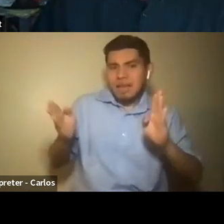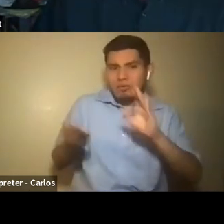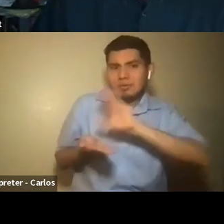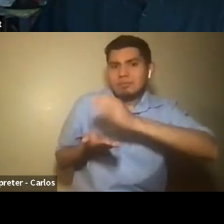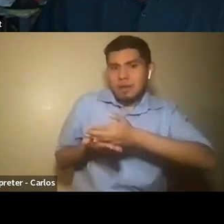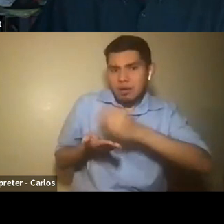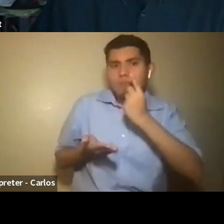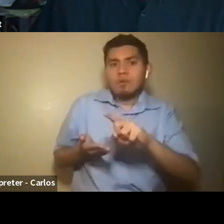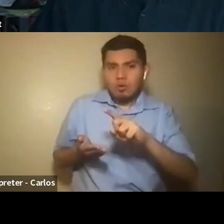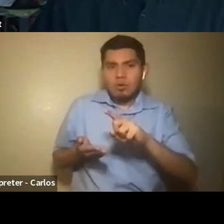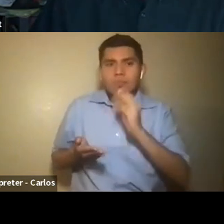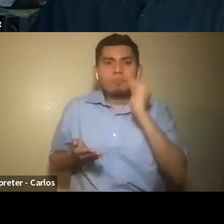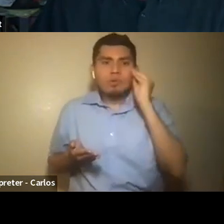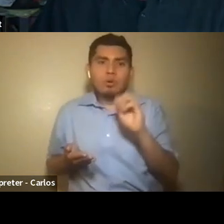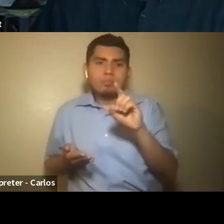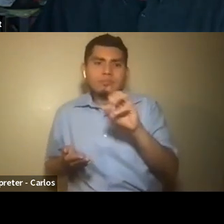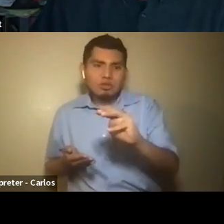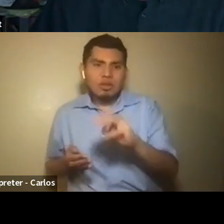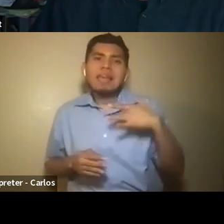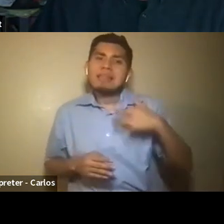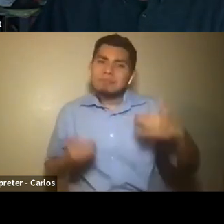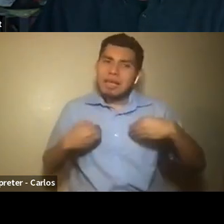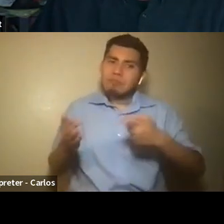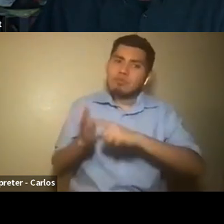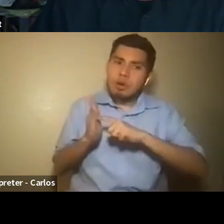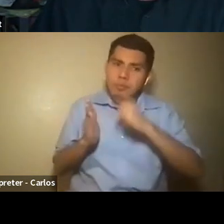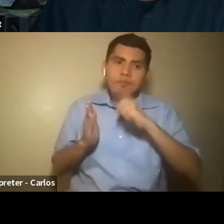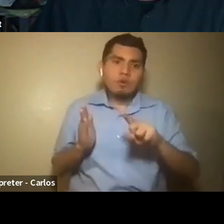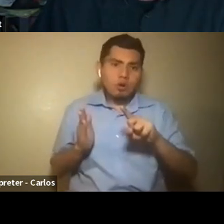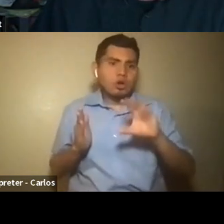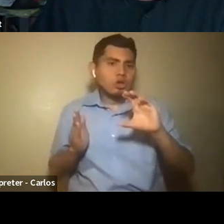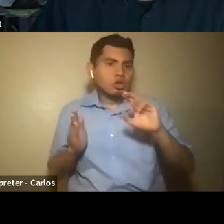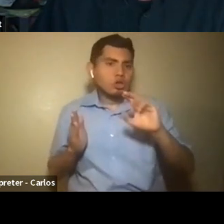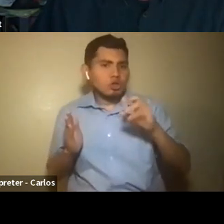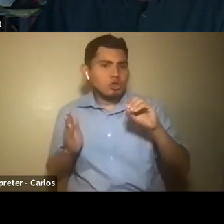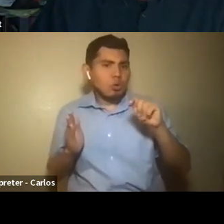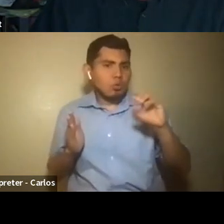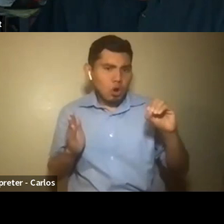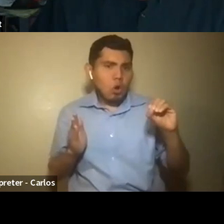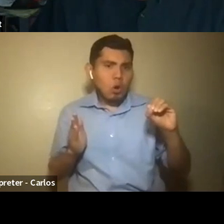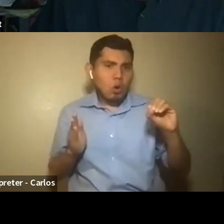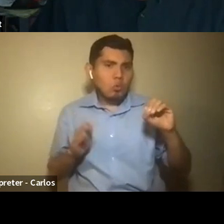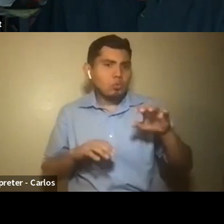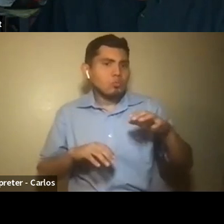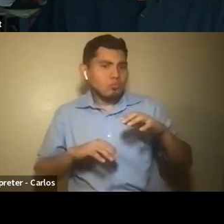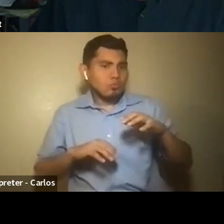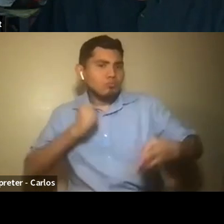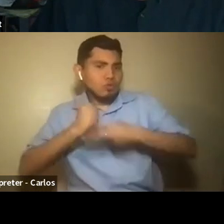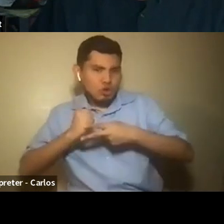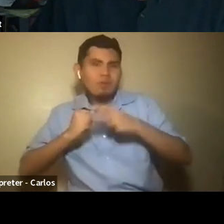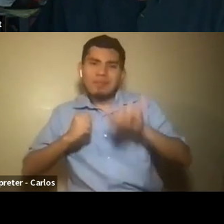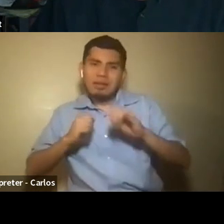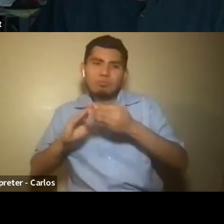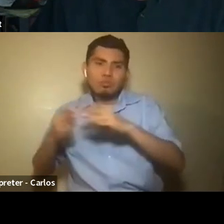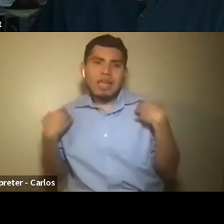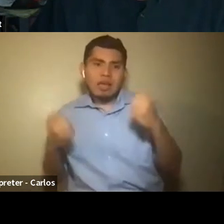And there's typically a HUD requirement for a CHODO reserve, which is a community housing development organization. Now the nature of